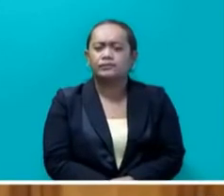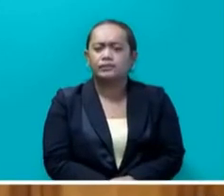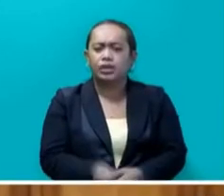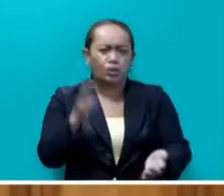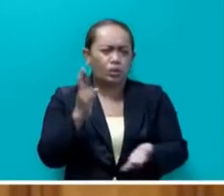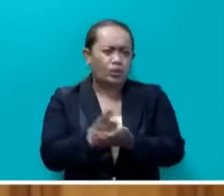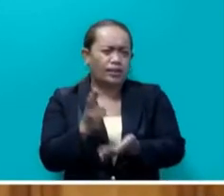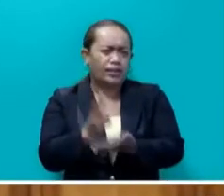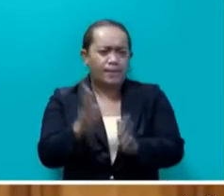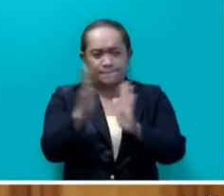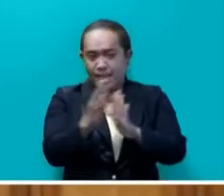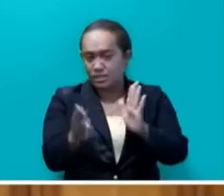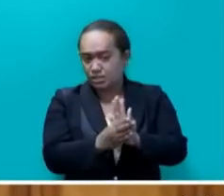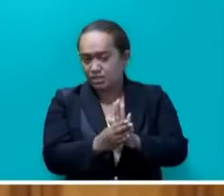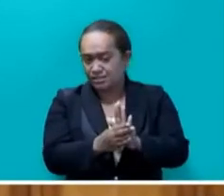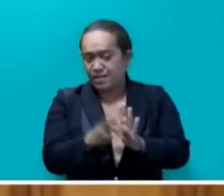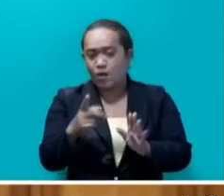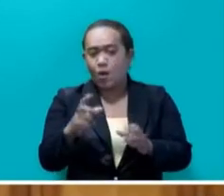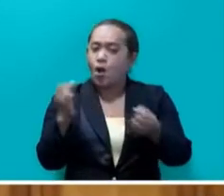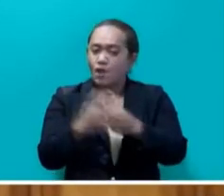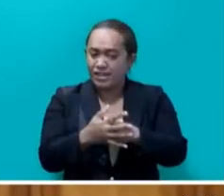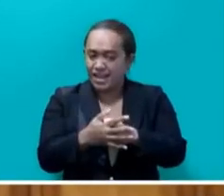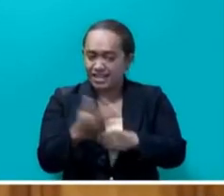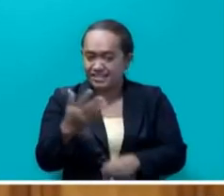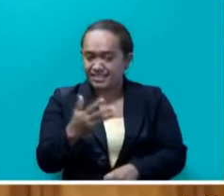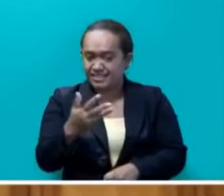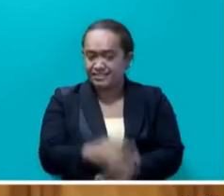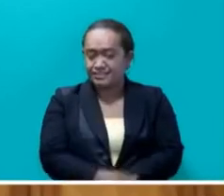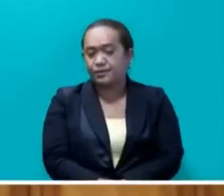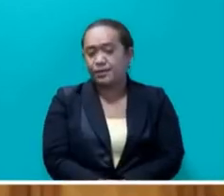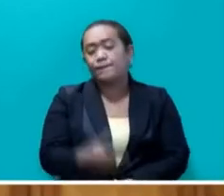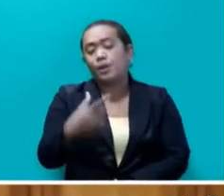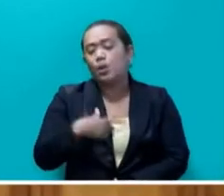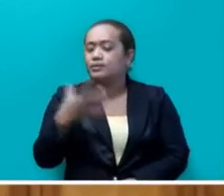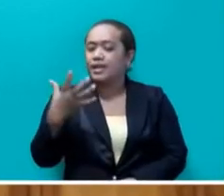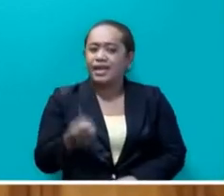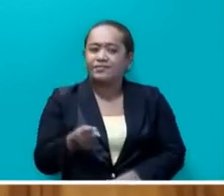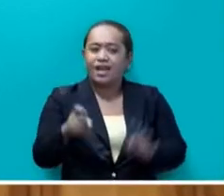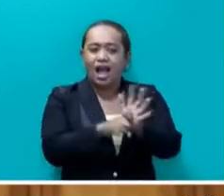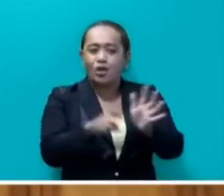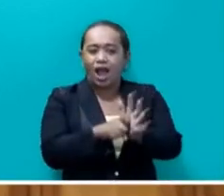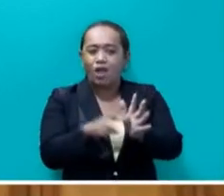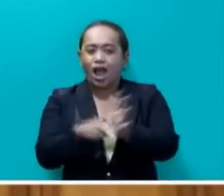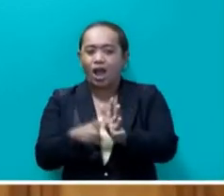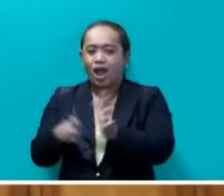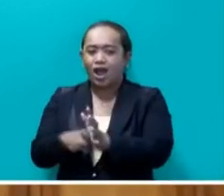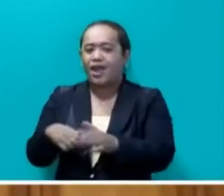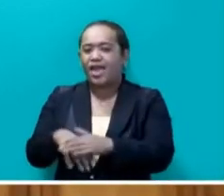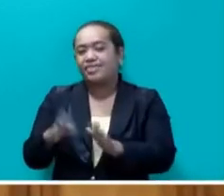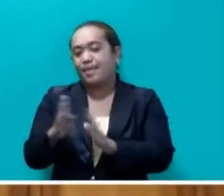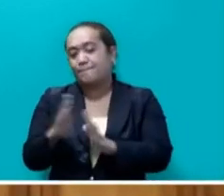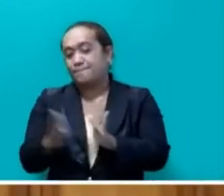really budget for COVID-19 when there's so many R's in the budget